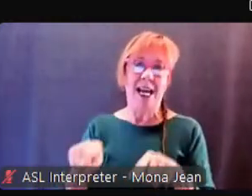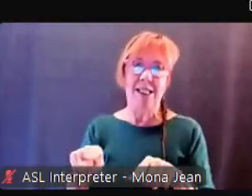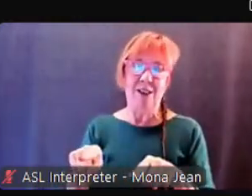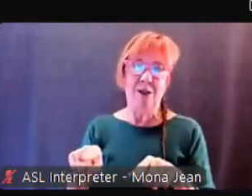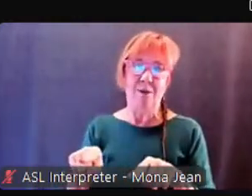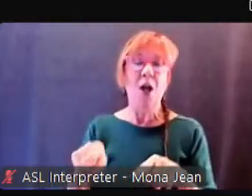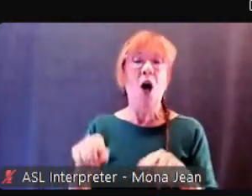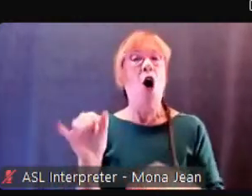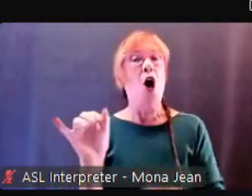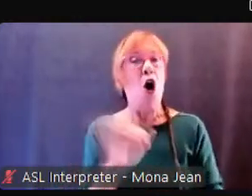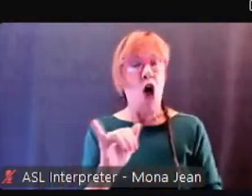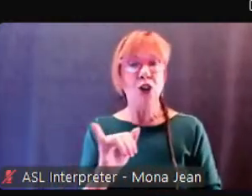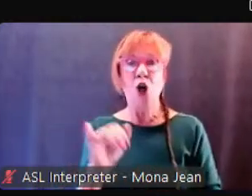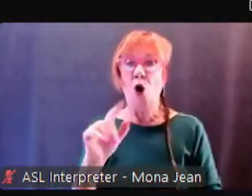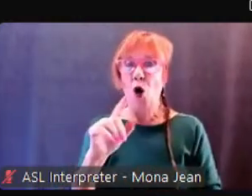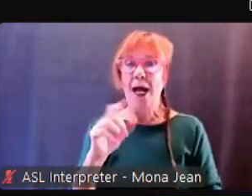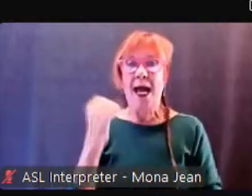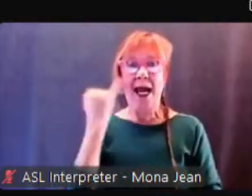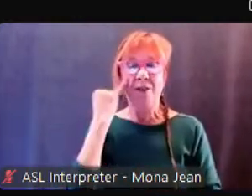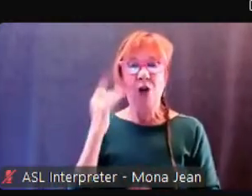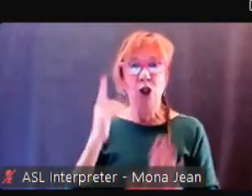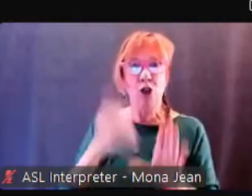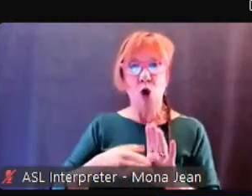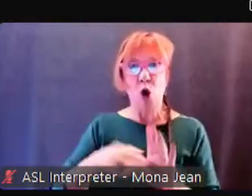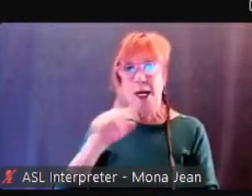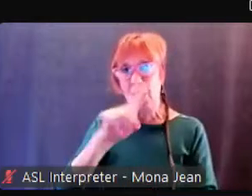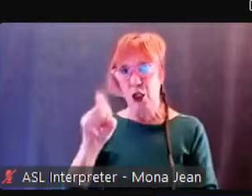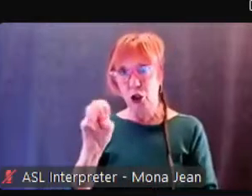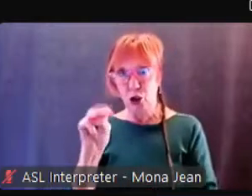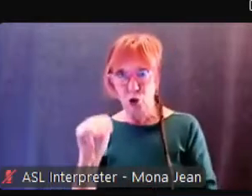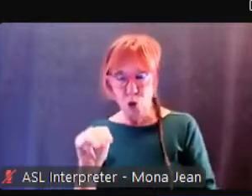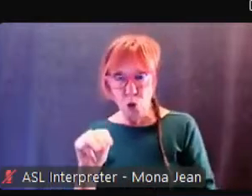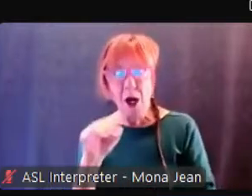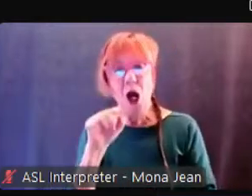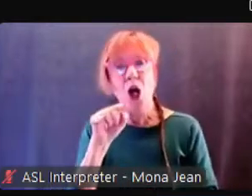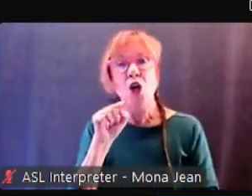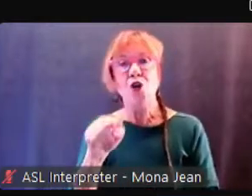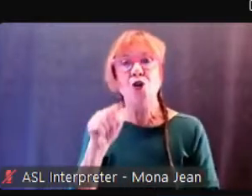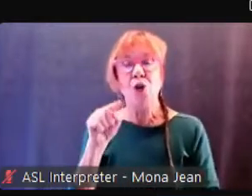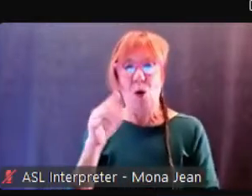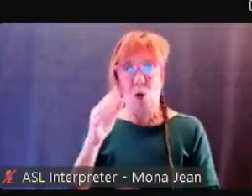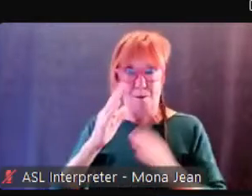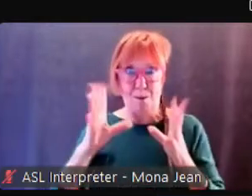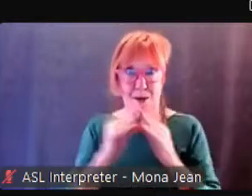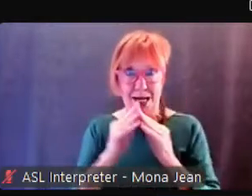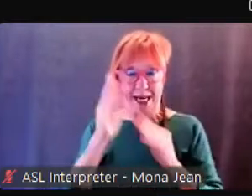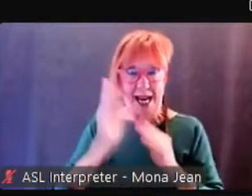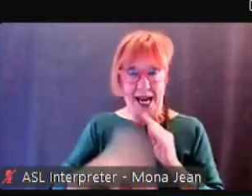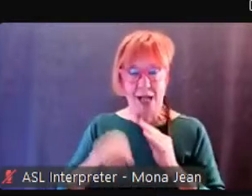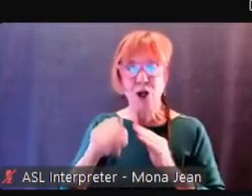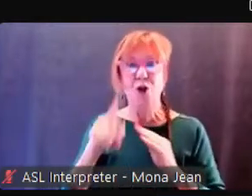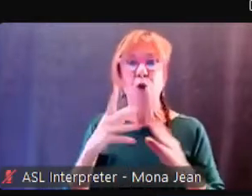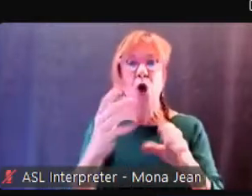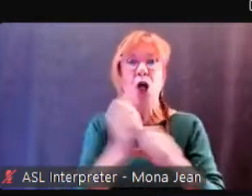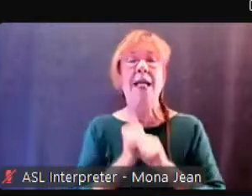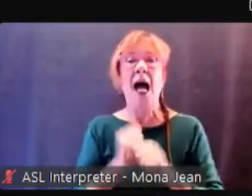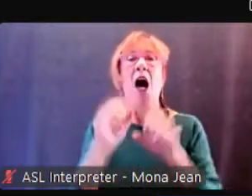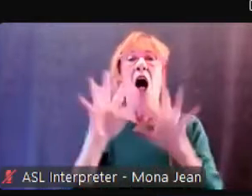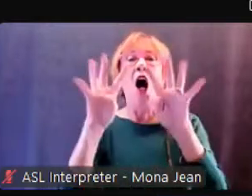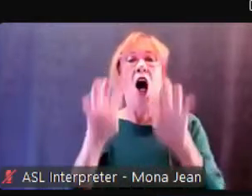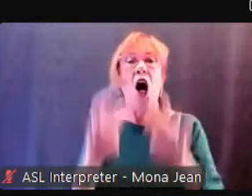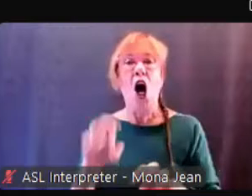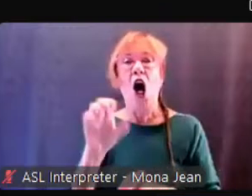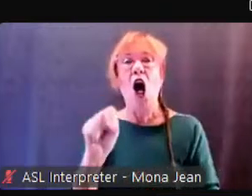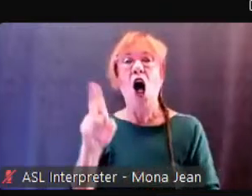you'll also have the opportunity to take an optional survey and provide your email address. We encourage you to do this if you would like to